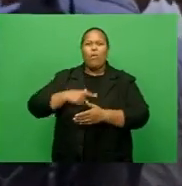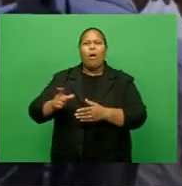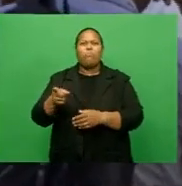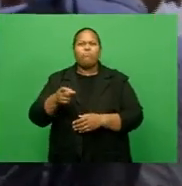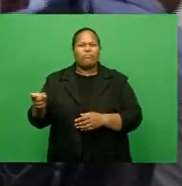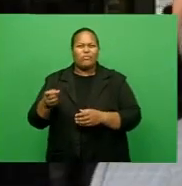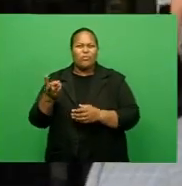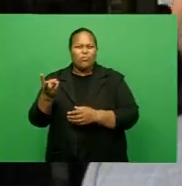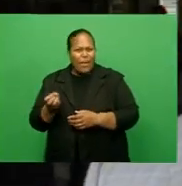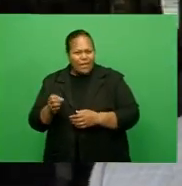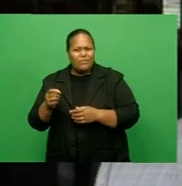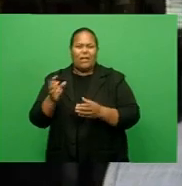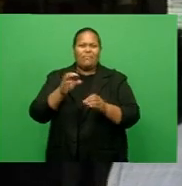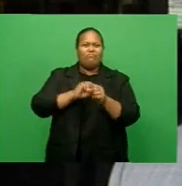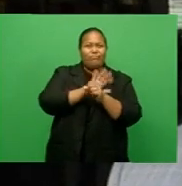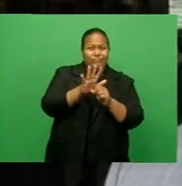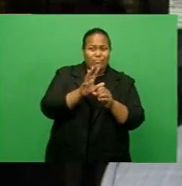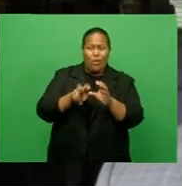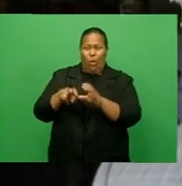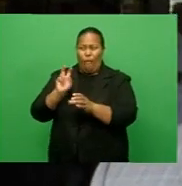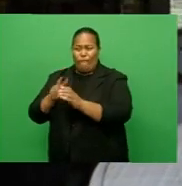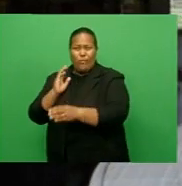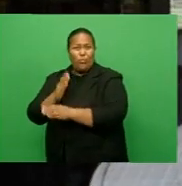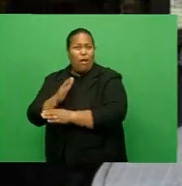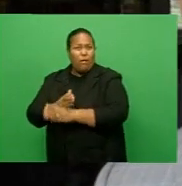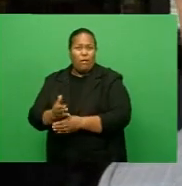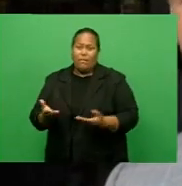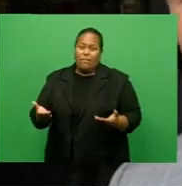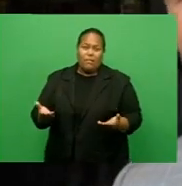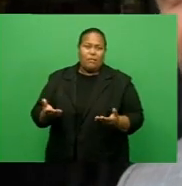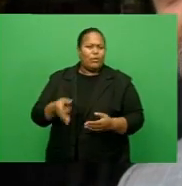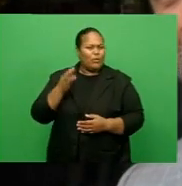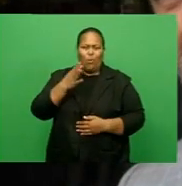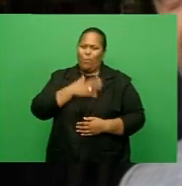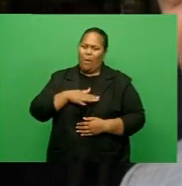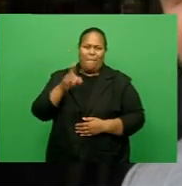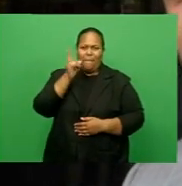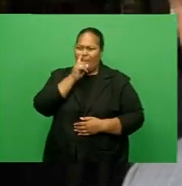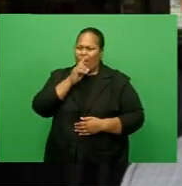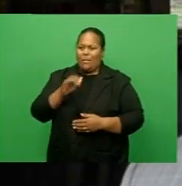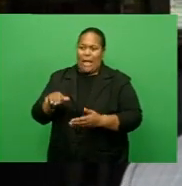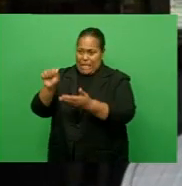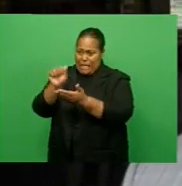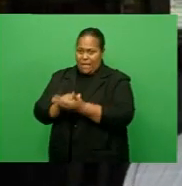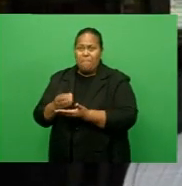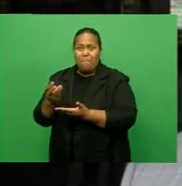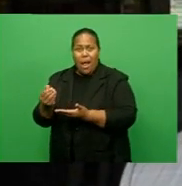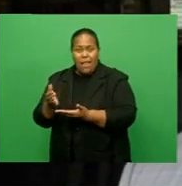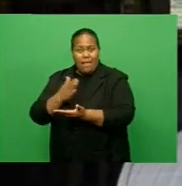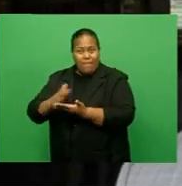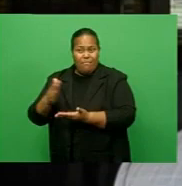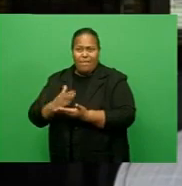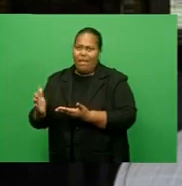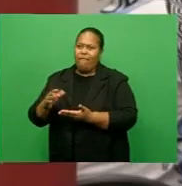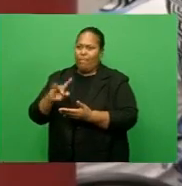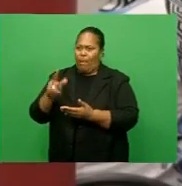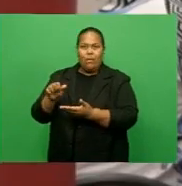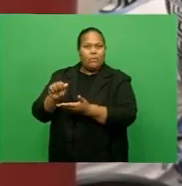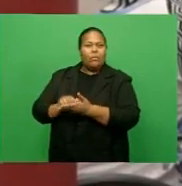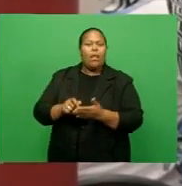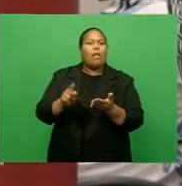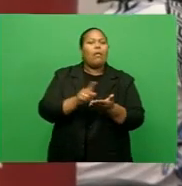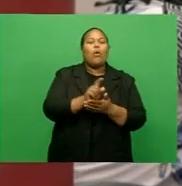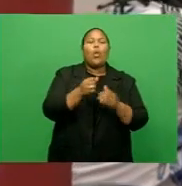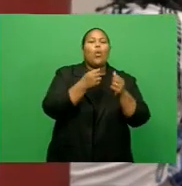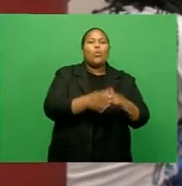And we are concerned about it. We don't want people to, keep their pension but don't have a roof over their head and lose their homes. So that's very important for us.